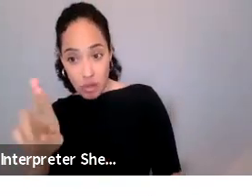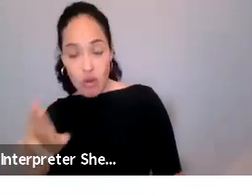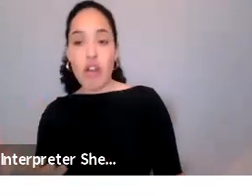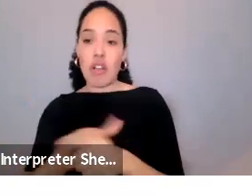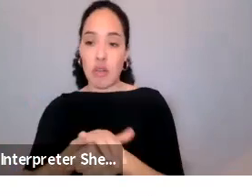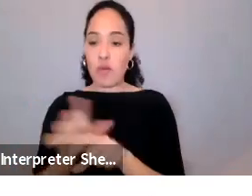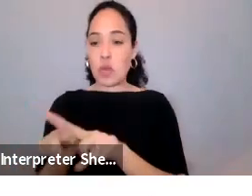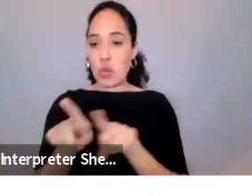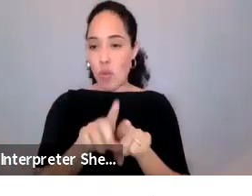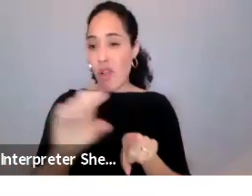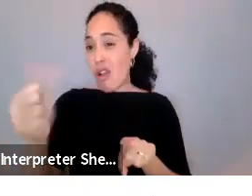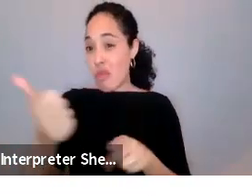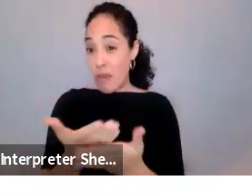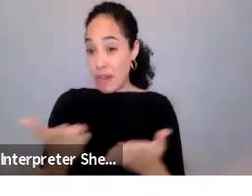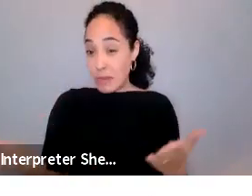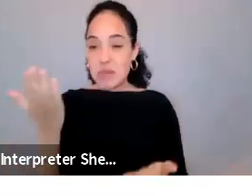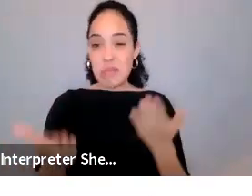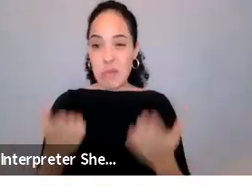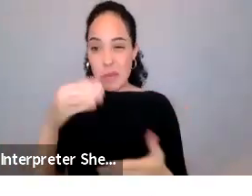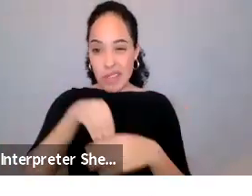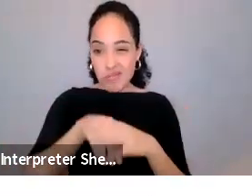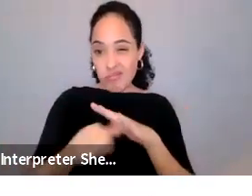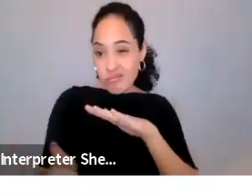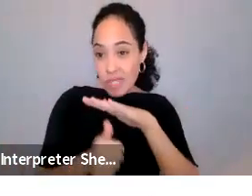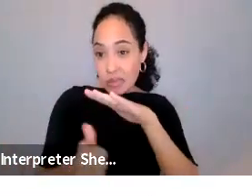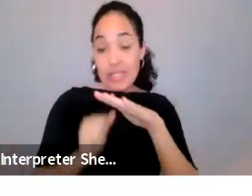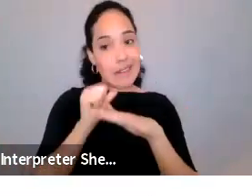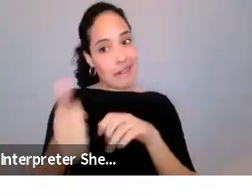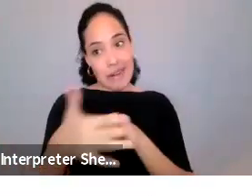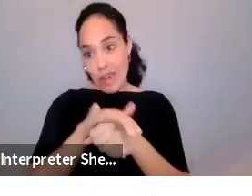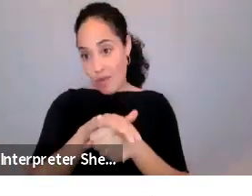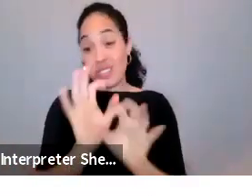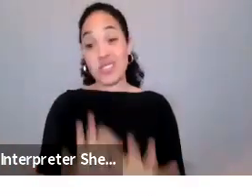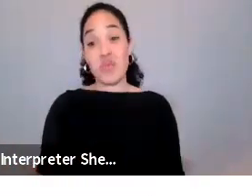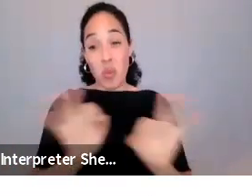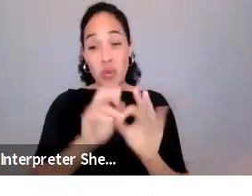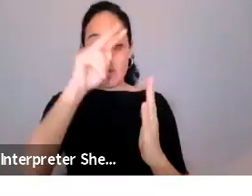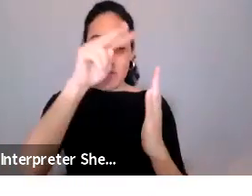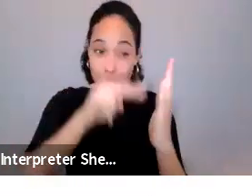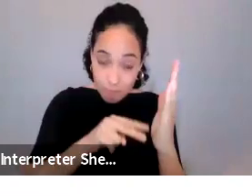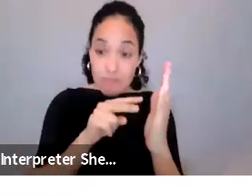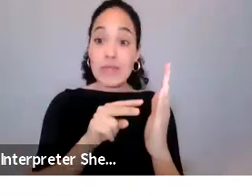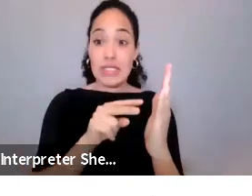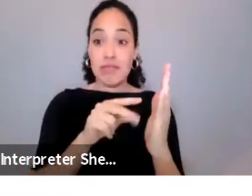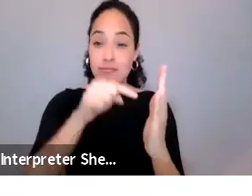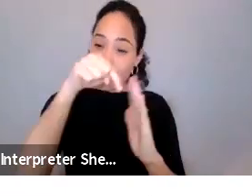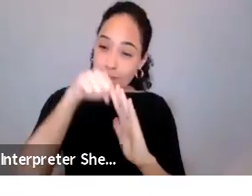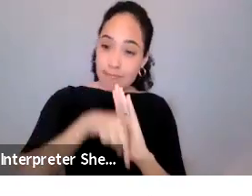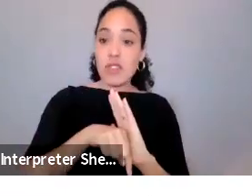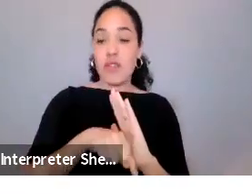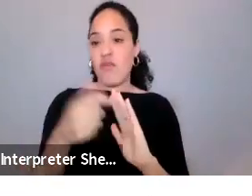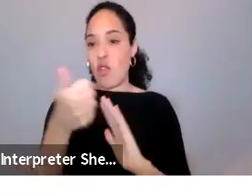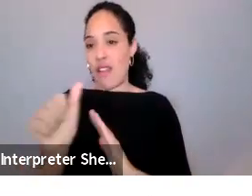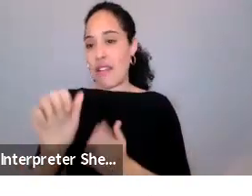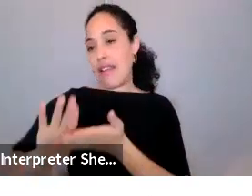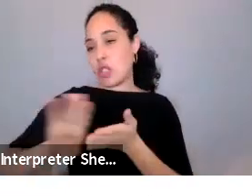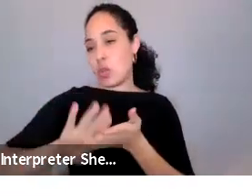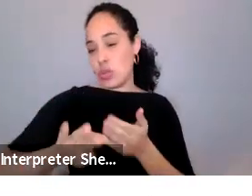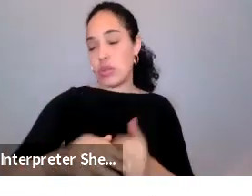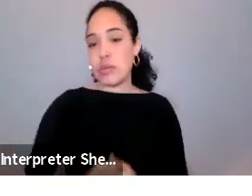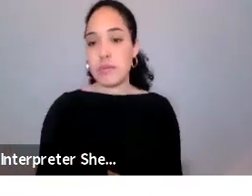a basement, may not be covered. It is important to read your policy for any exclusions. As most homeowners